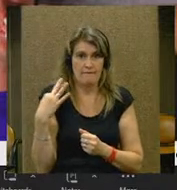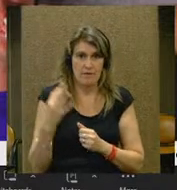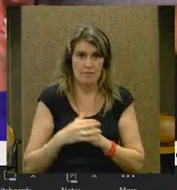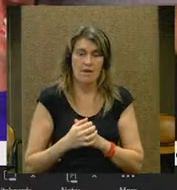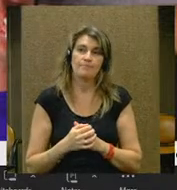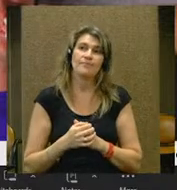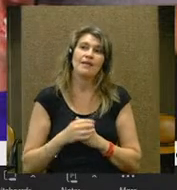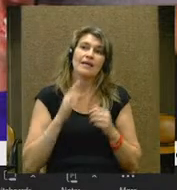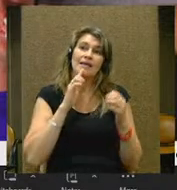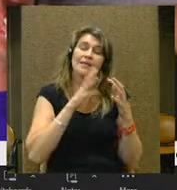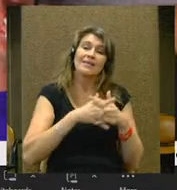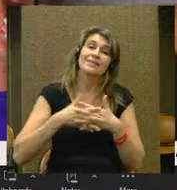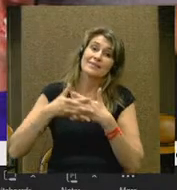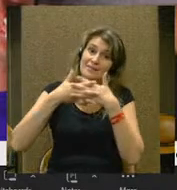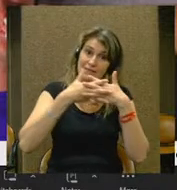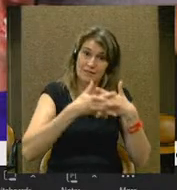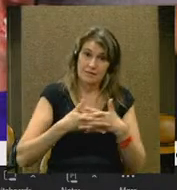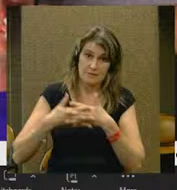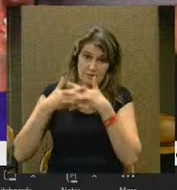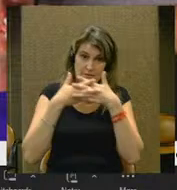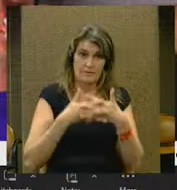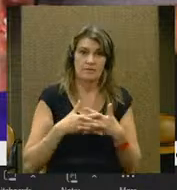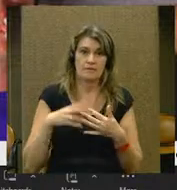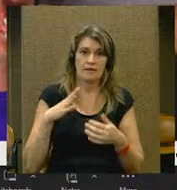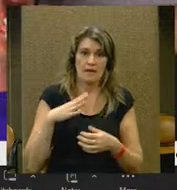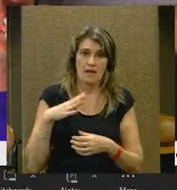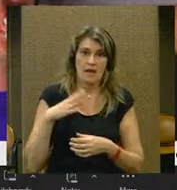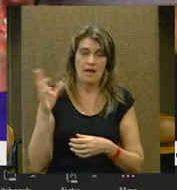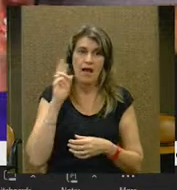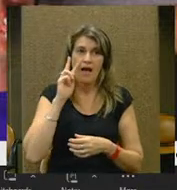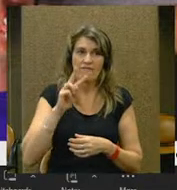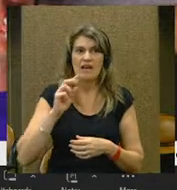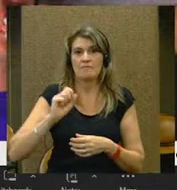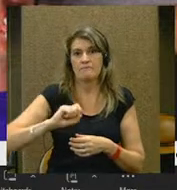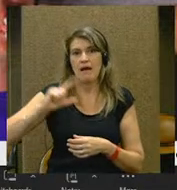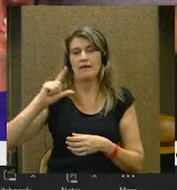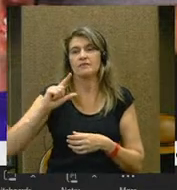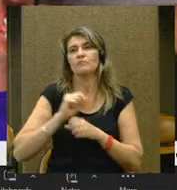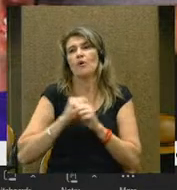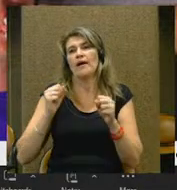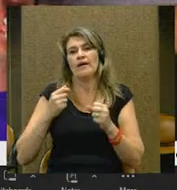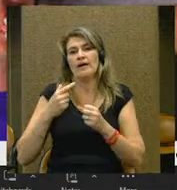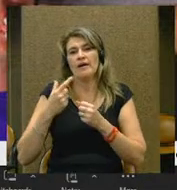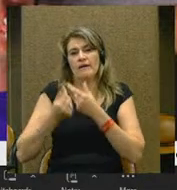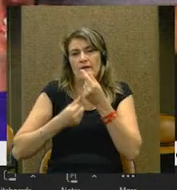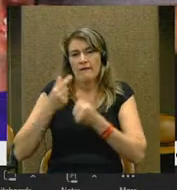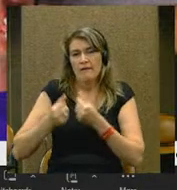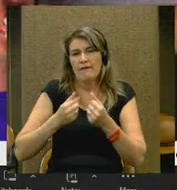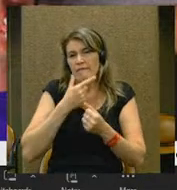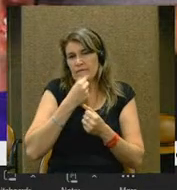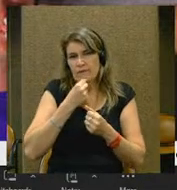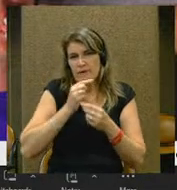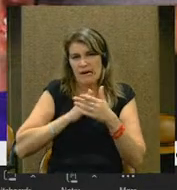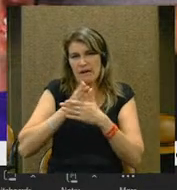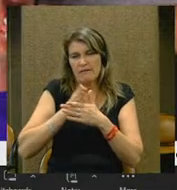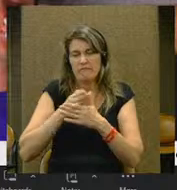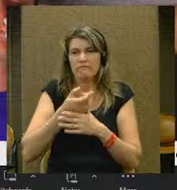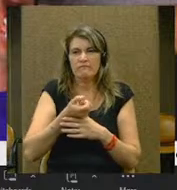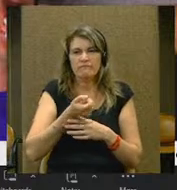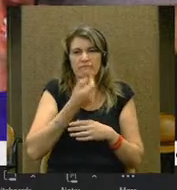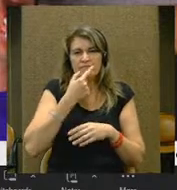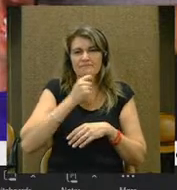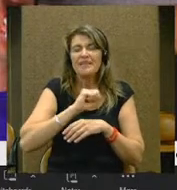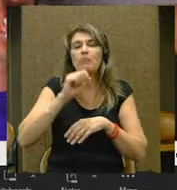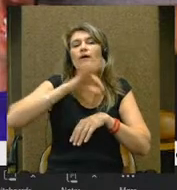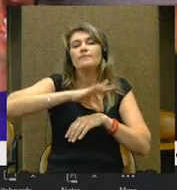been a real push toward kind of increasing access and providing funding. So community groups will have access